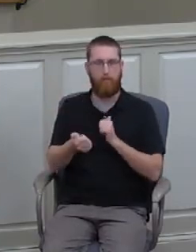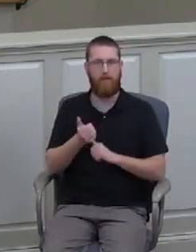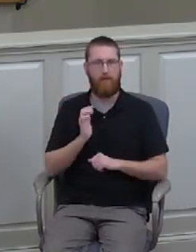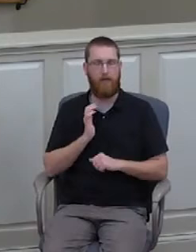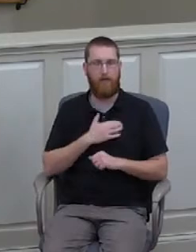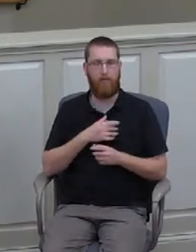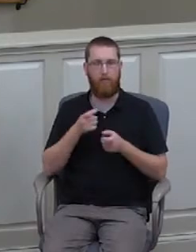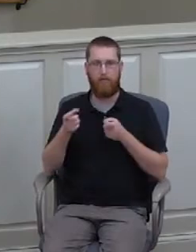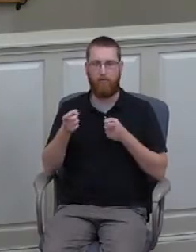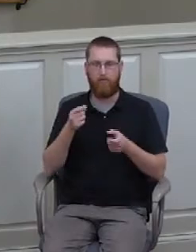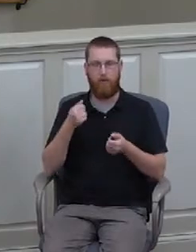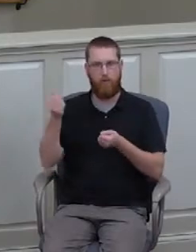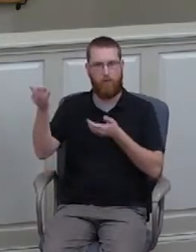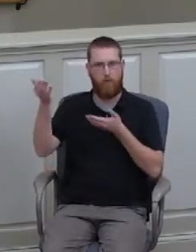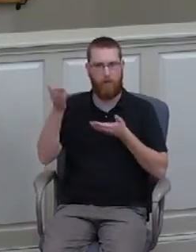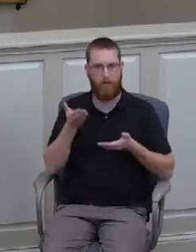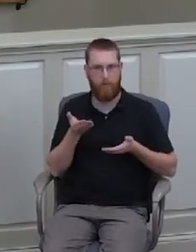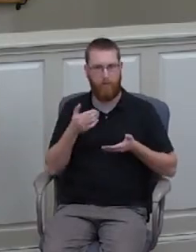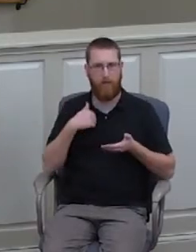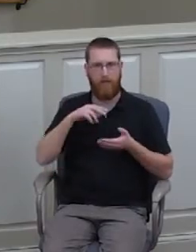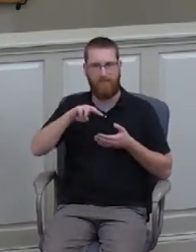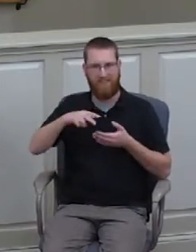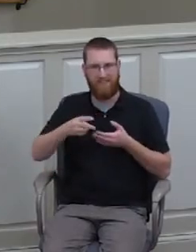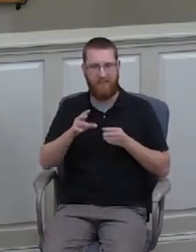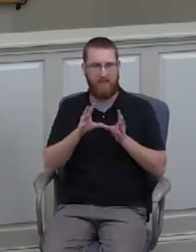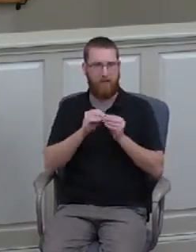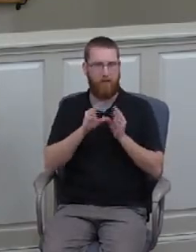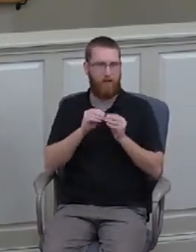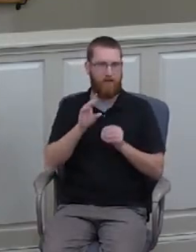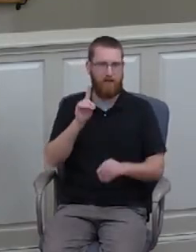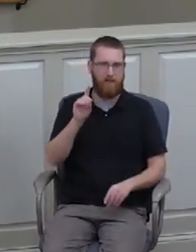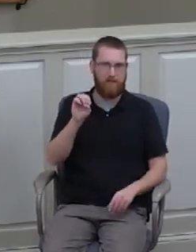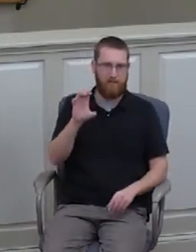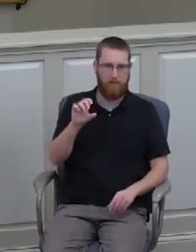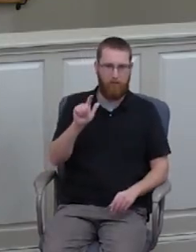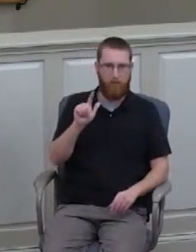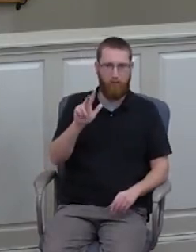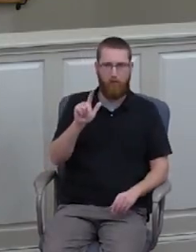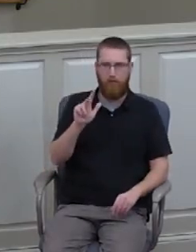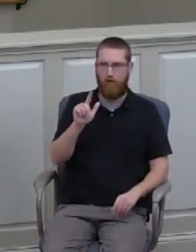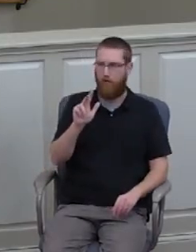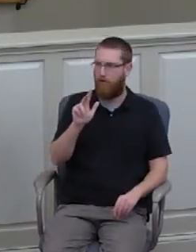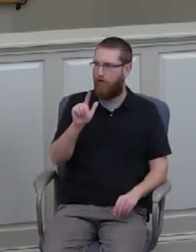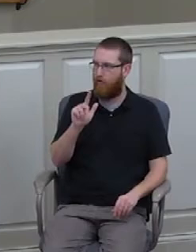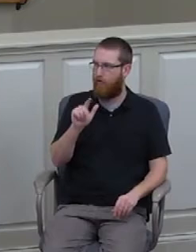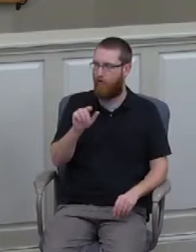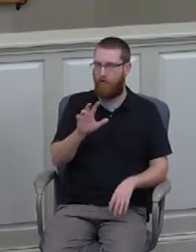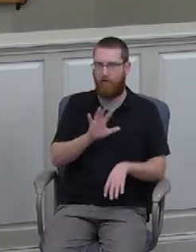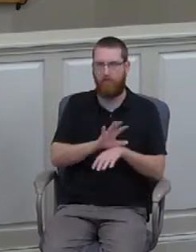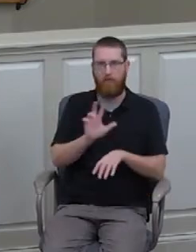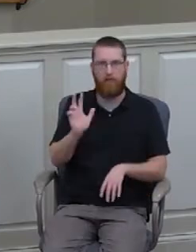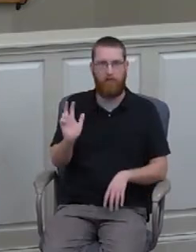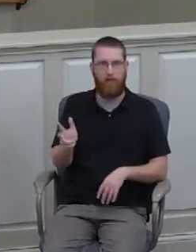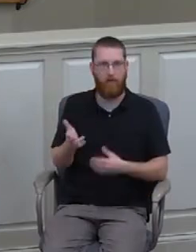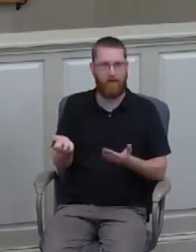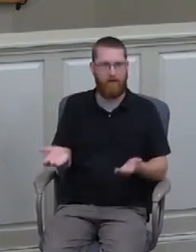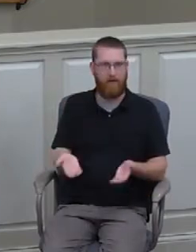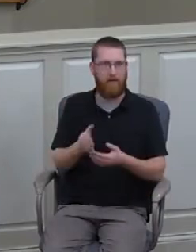we consider having that second meeting the 23rd of December at 5:30 here at City